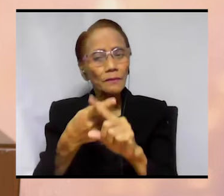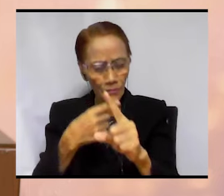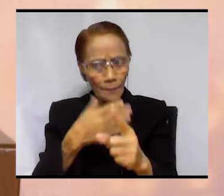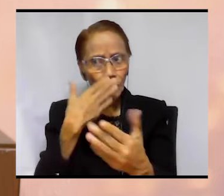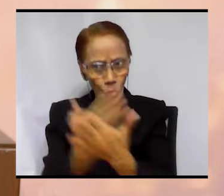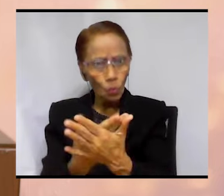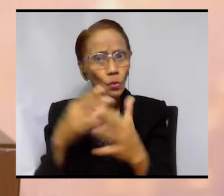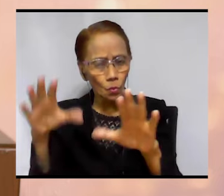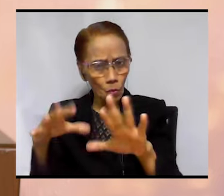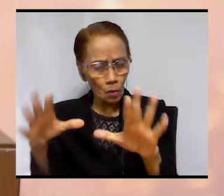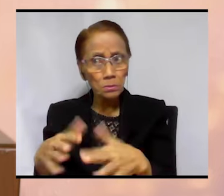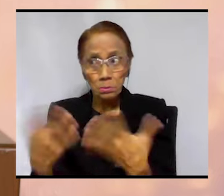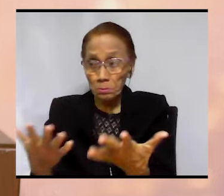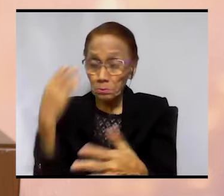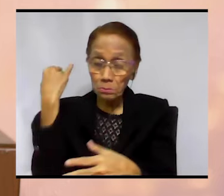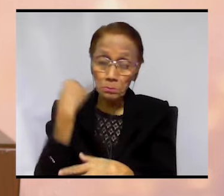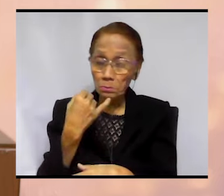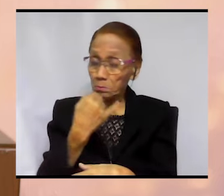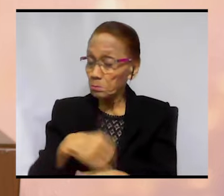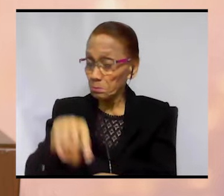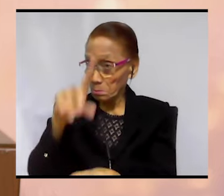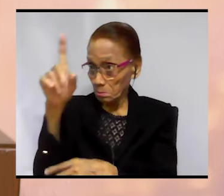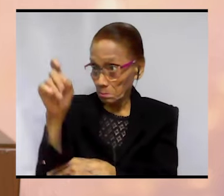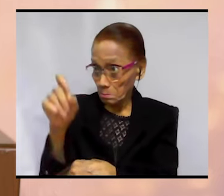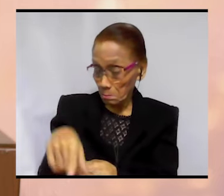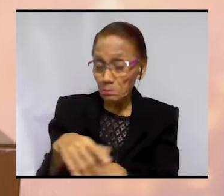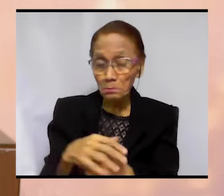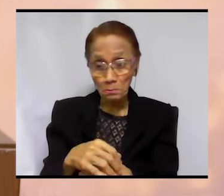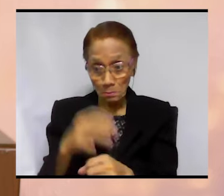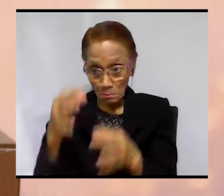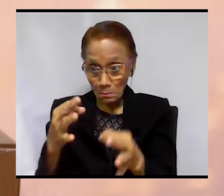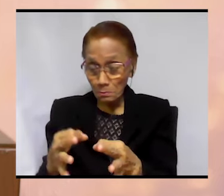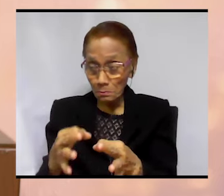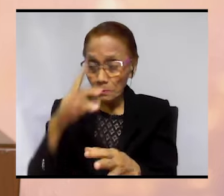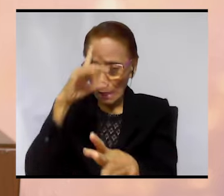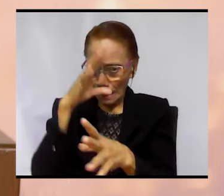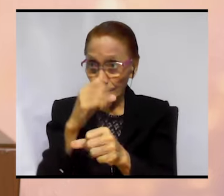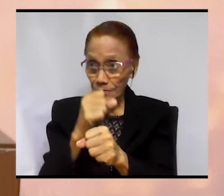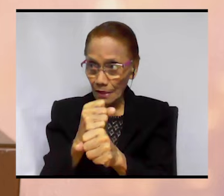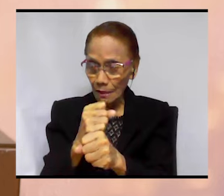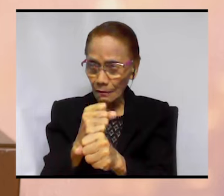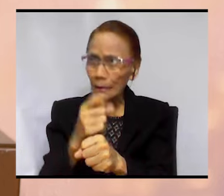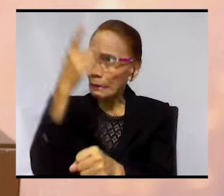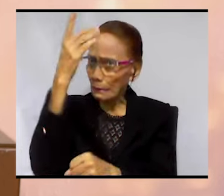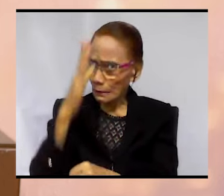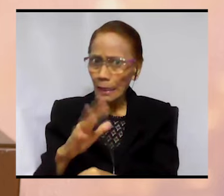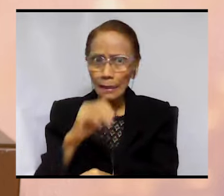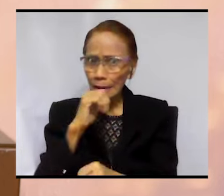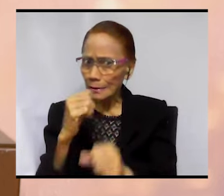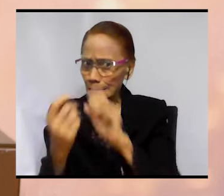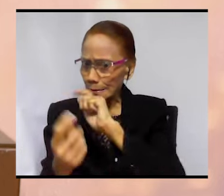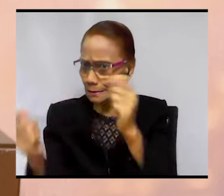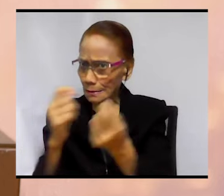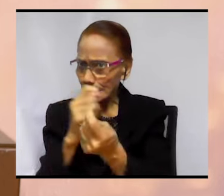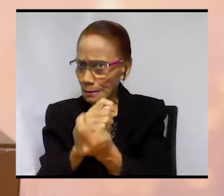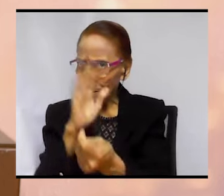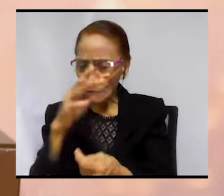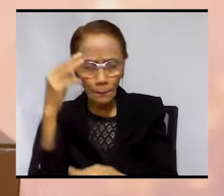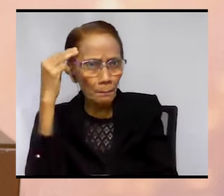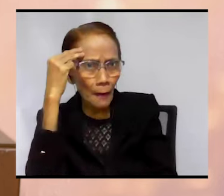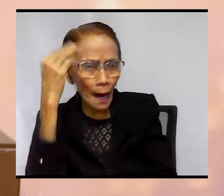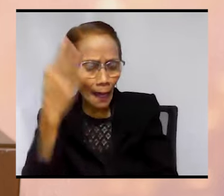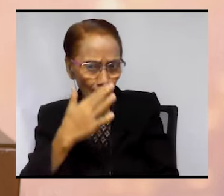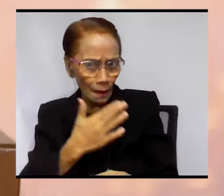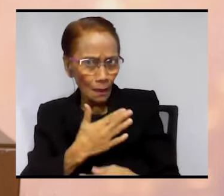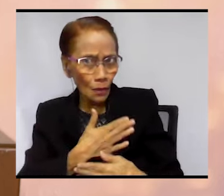James is questioning that type of faith. If faith in God does not change your mind, your